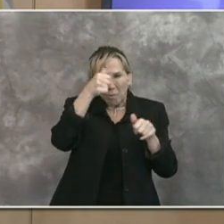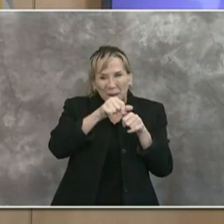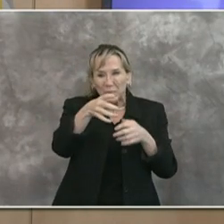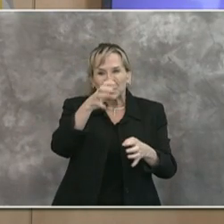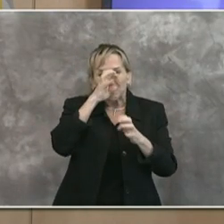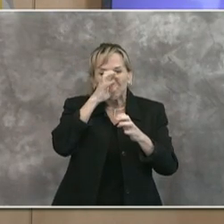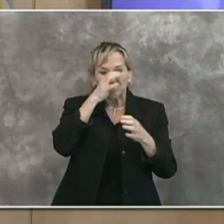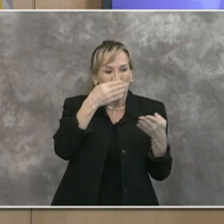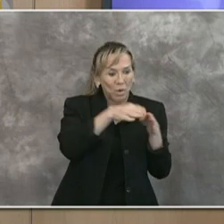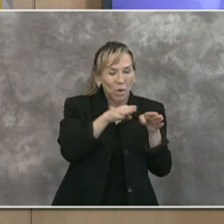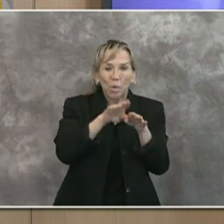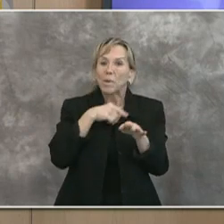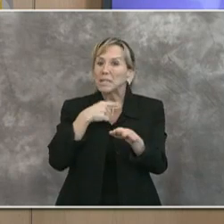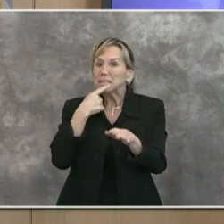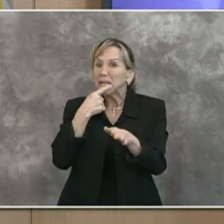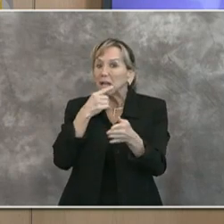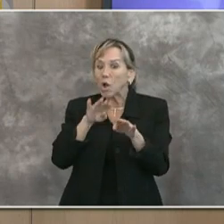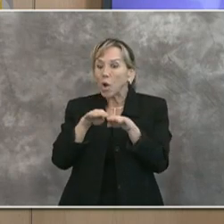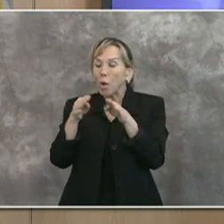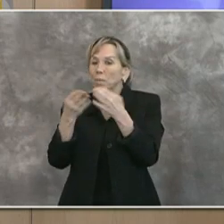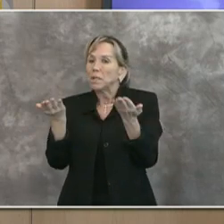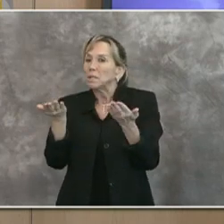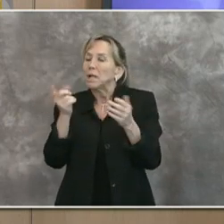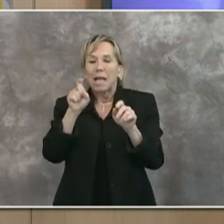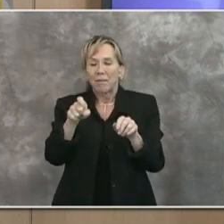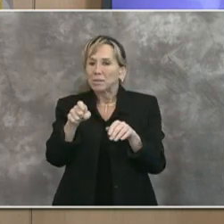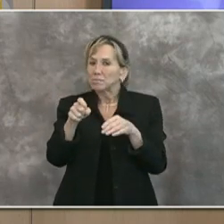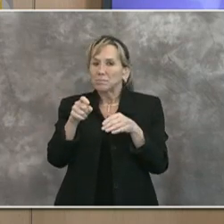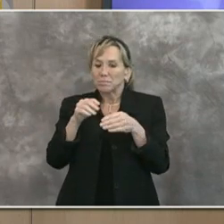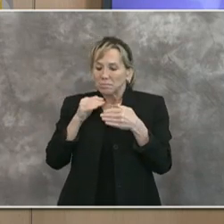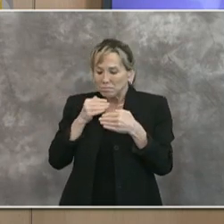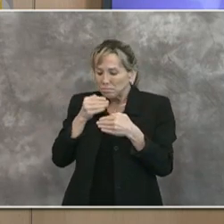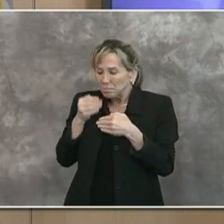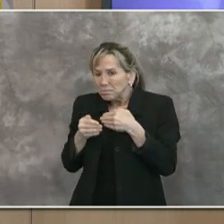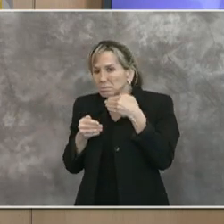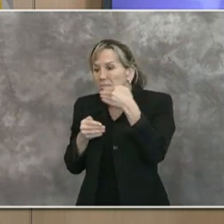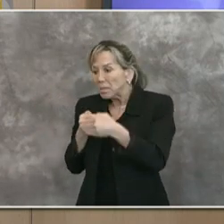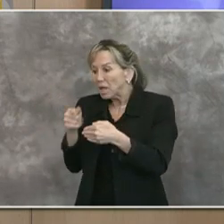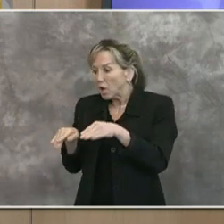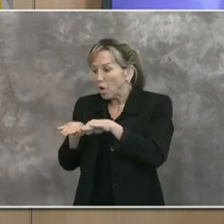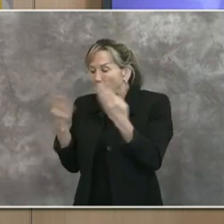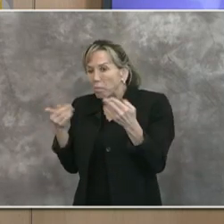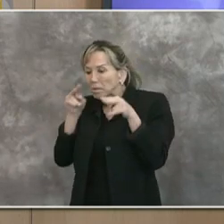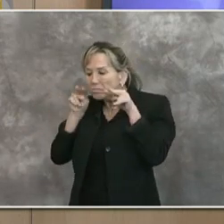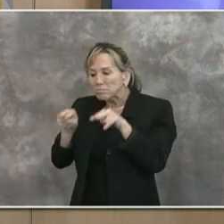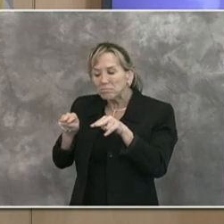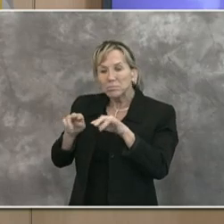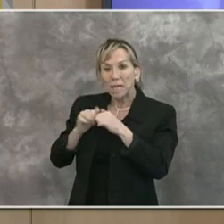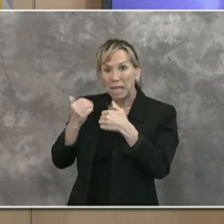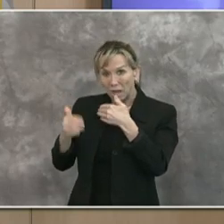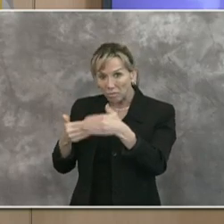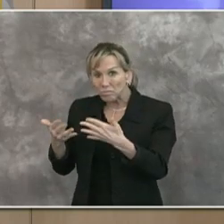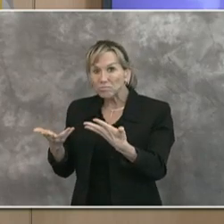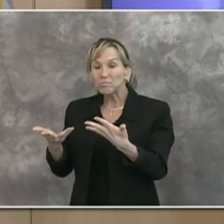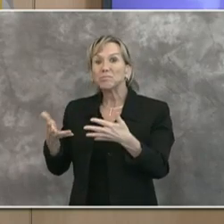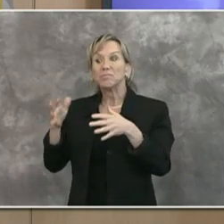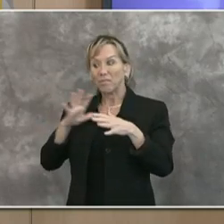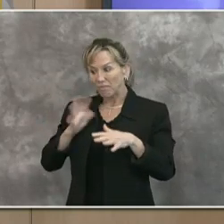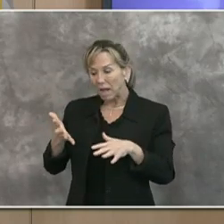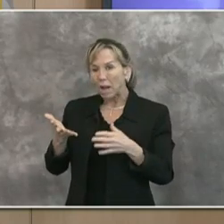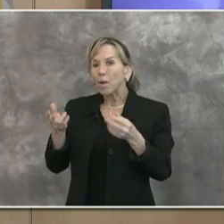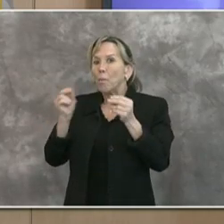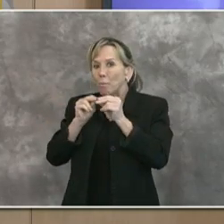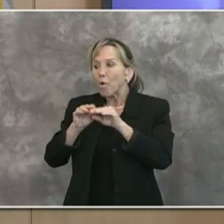slowly. We will take a small step. We'll have to monitor and measure the impact. And then we potentially, if it goes well, we could potentially take another small